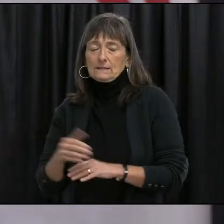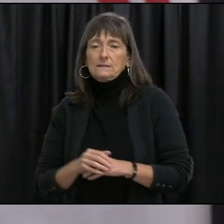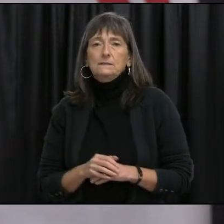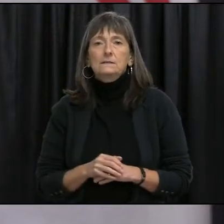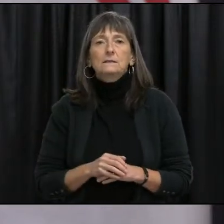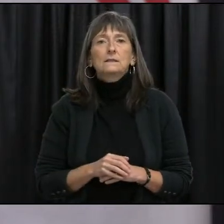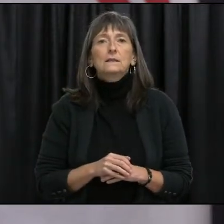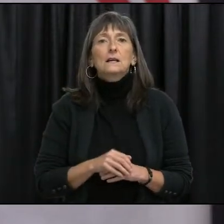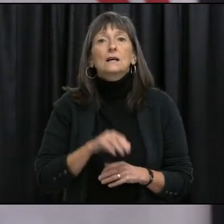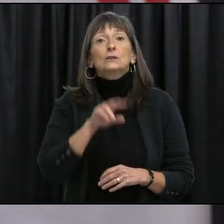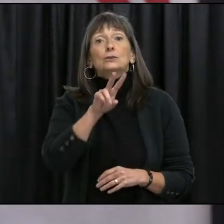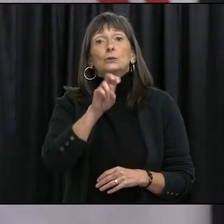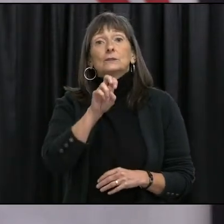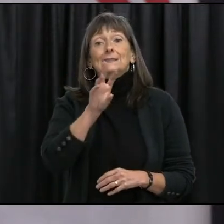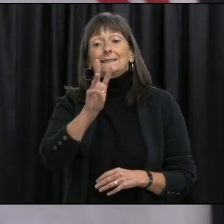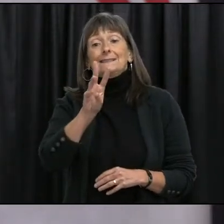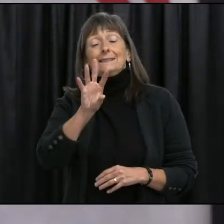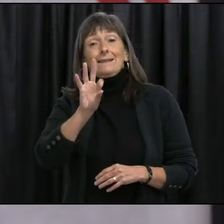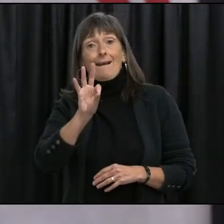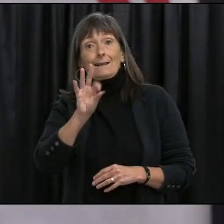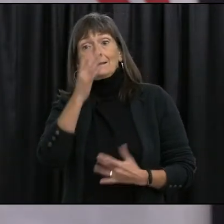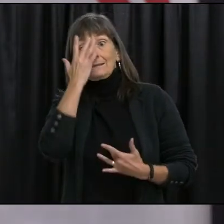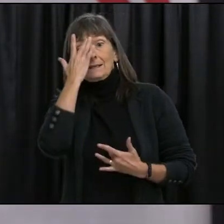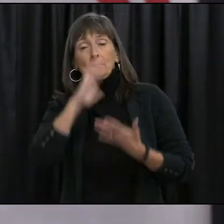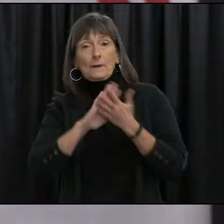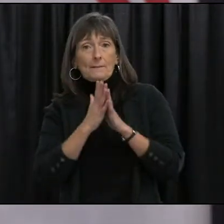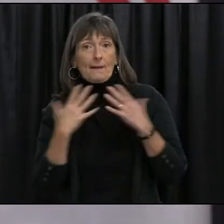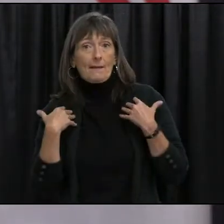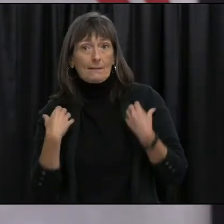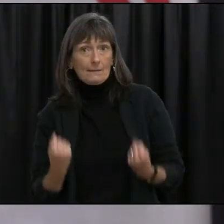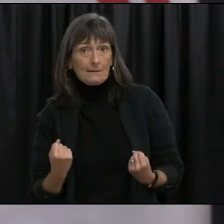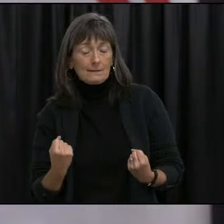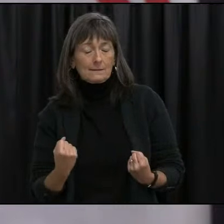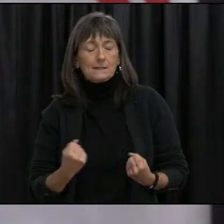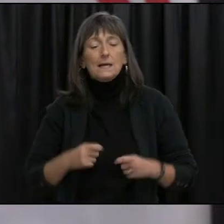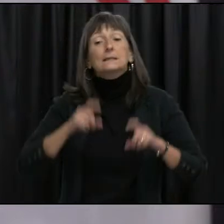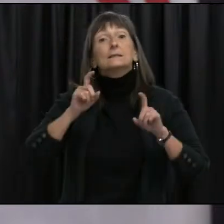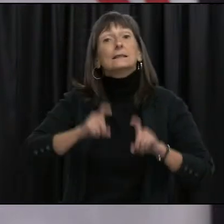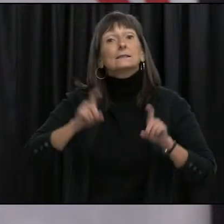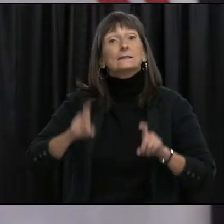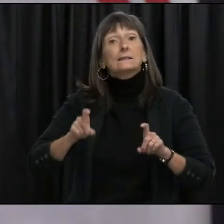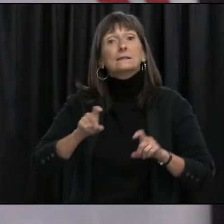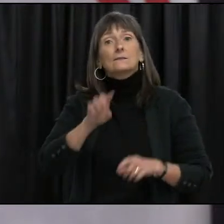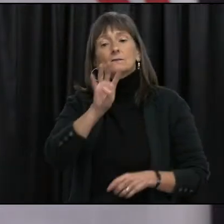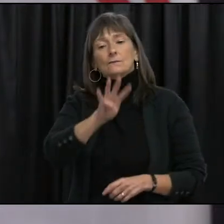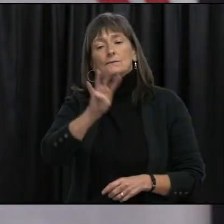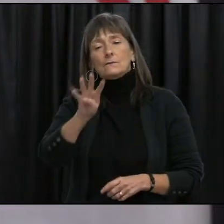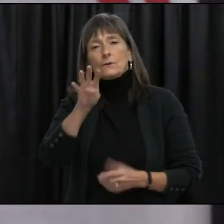269 people have now recovered, and in total, we've tested